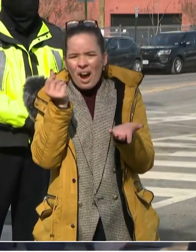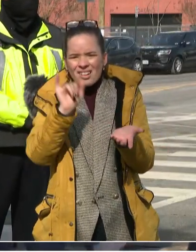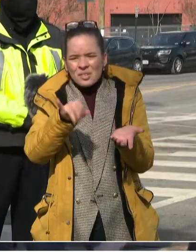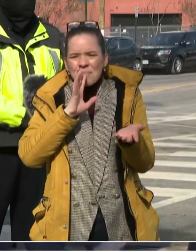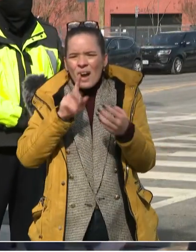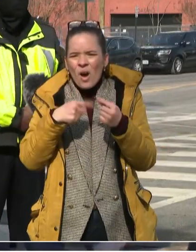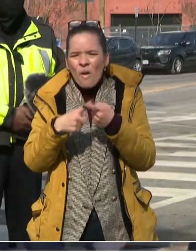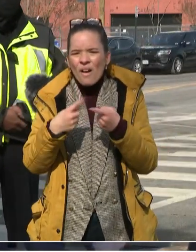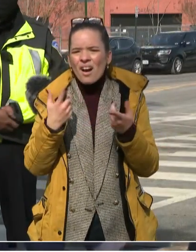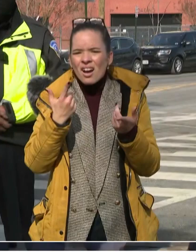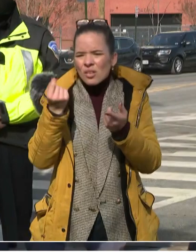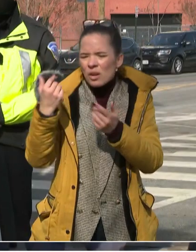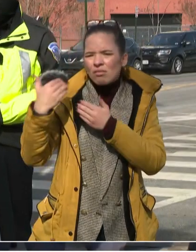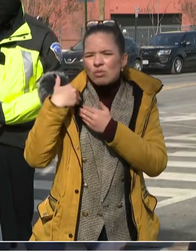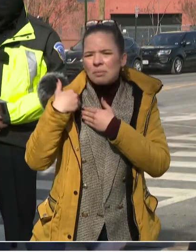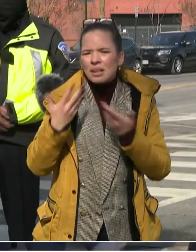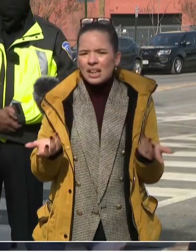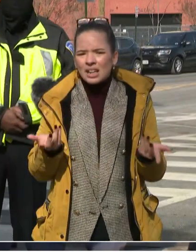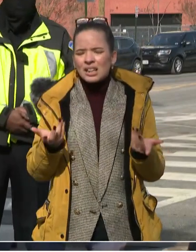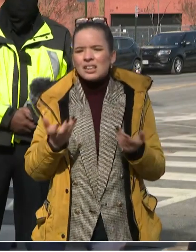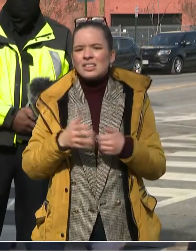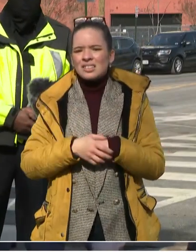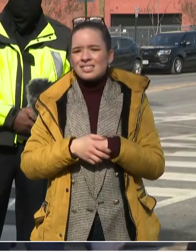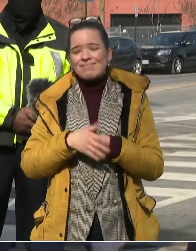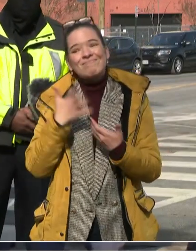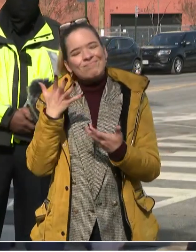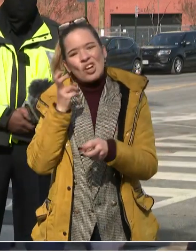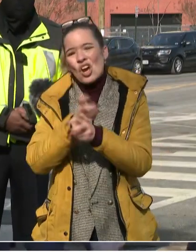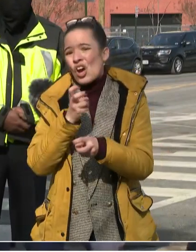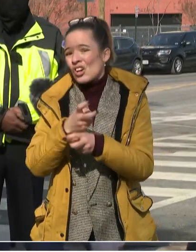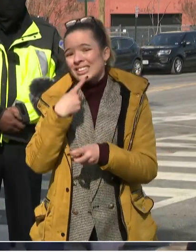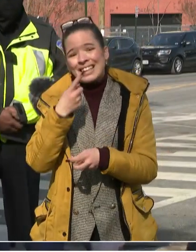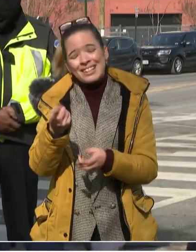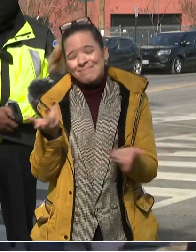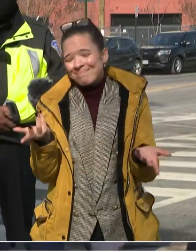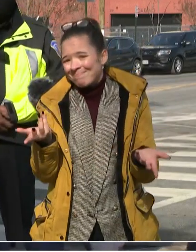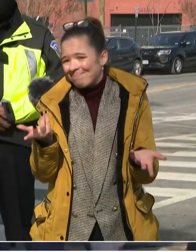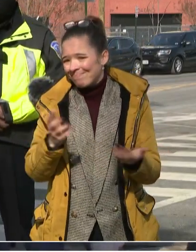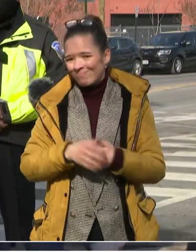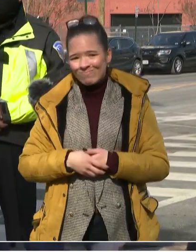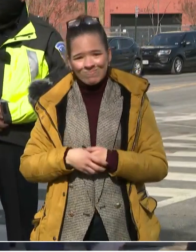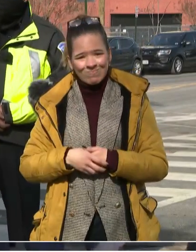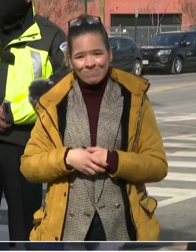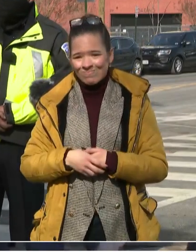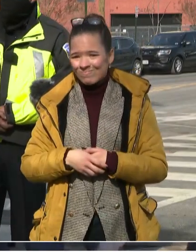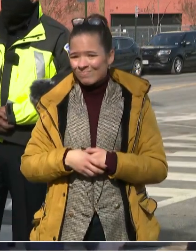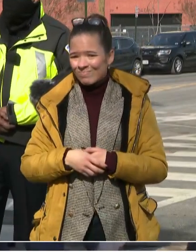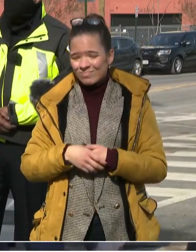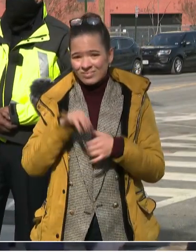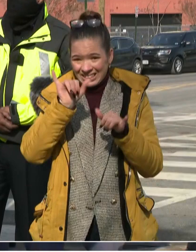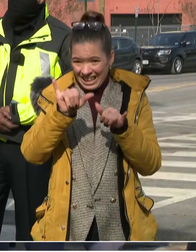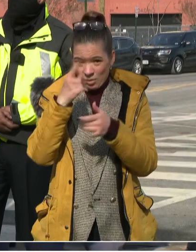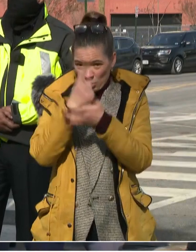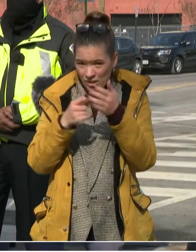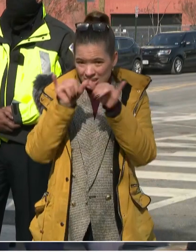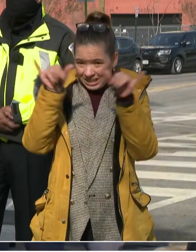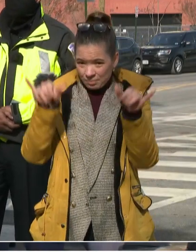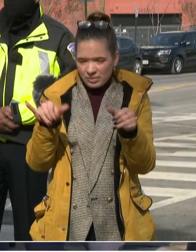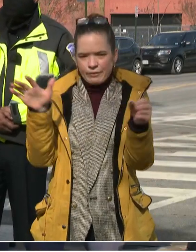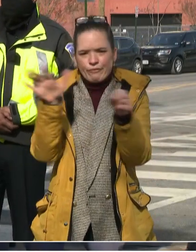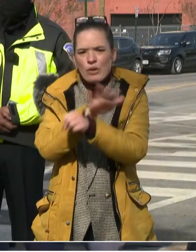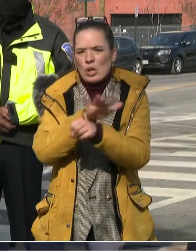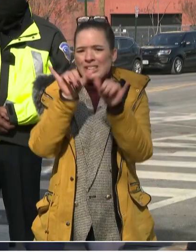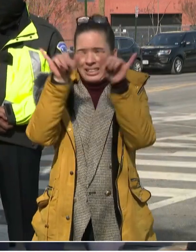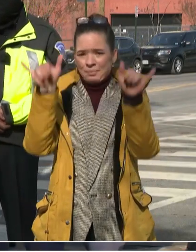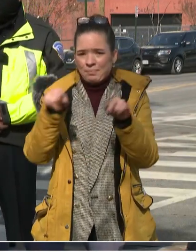at fault? Well, it's hard to say that there's any one part of the system. What I've said is that the entire ecosystem is broken. I think the